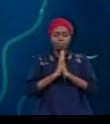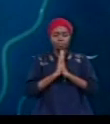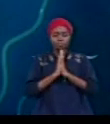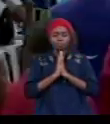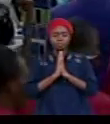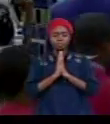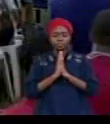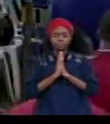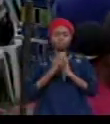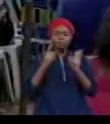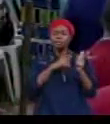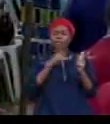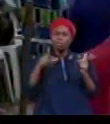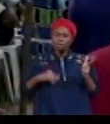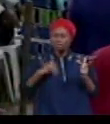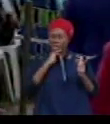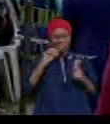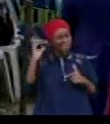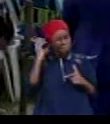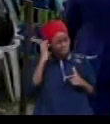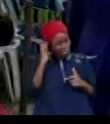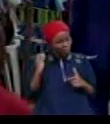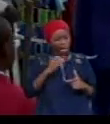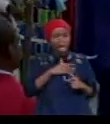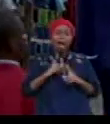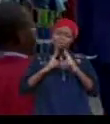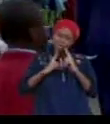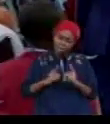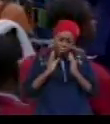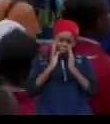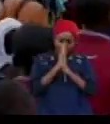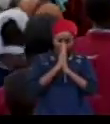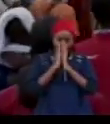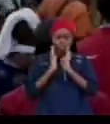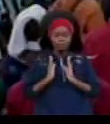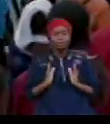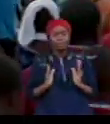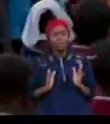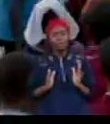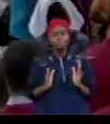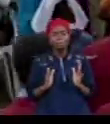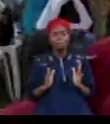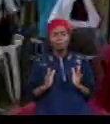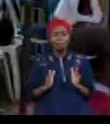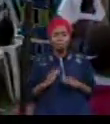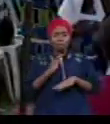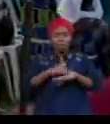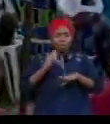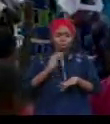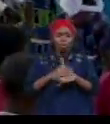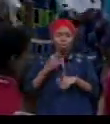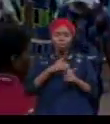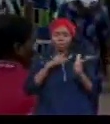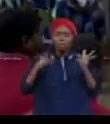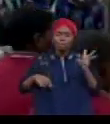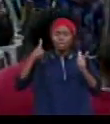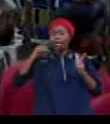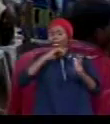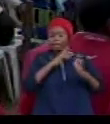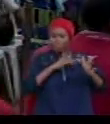The Lord is hearing and answering your prayers. Call upon the Lord. He's a merciful and gracious